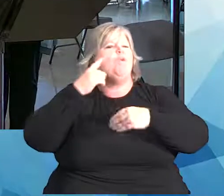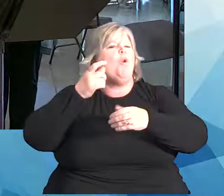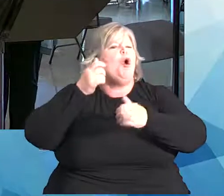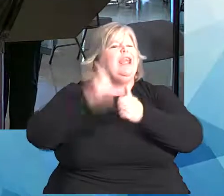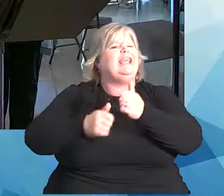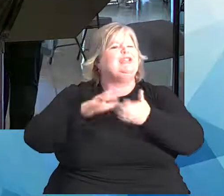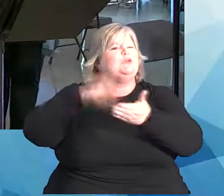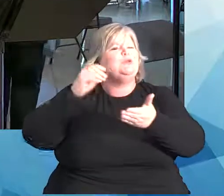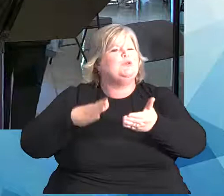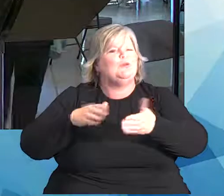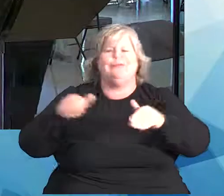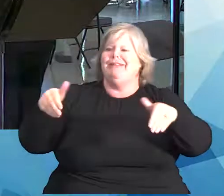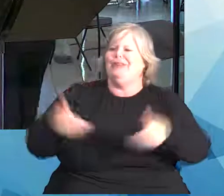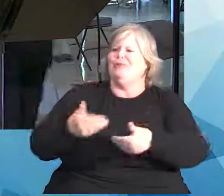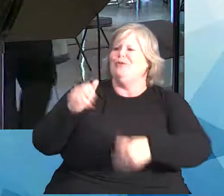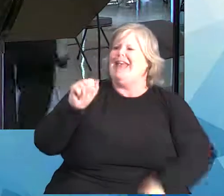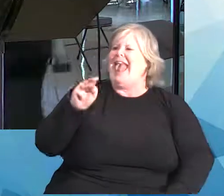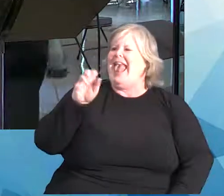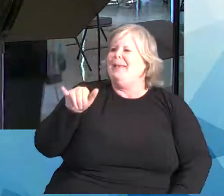from K-12.